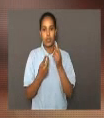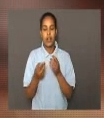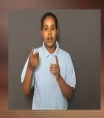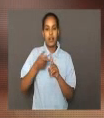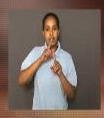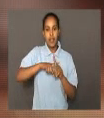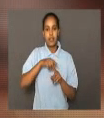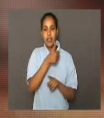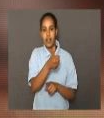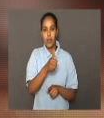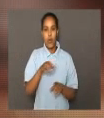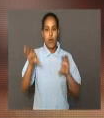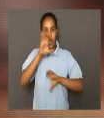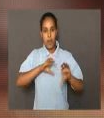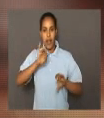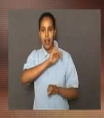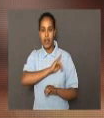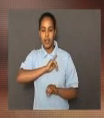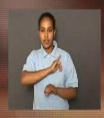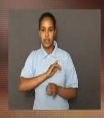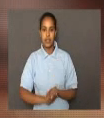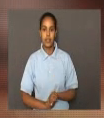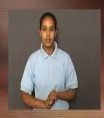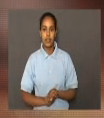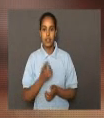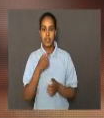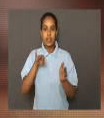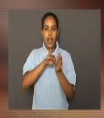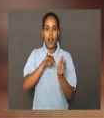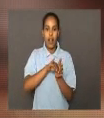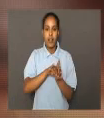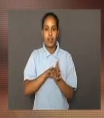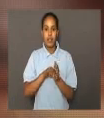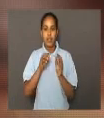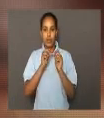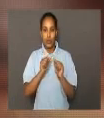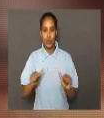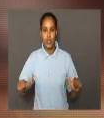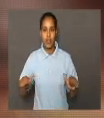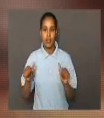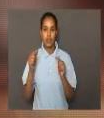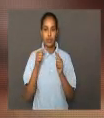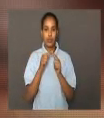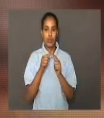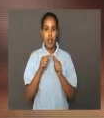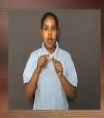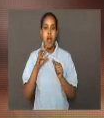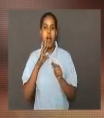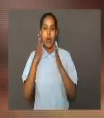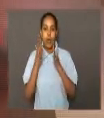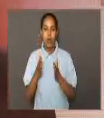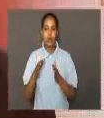their own chemical identities. The salt dissociates into an aqueous